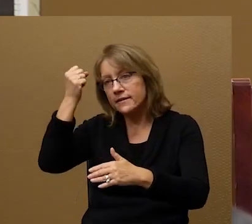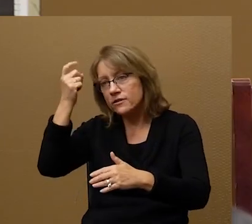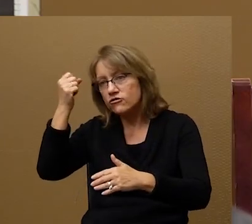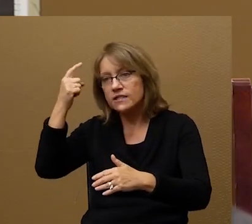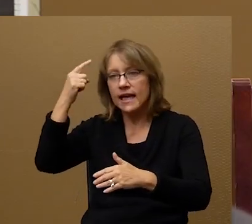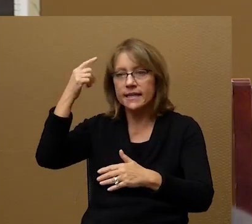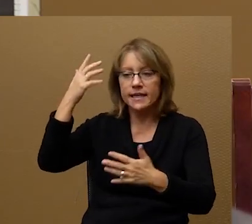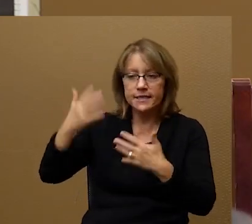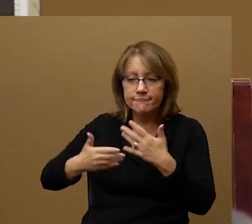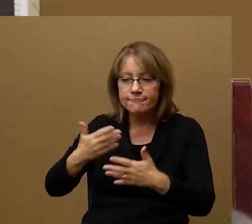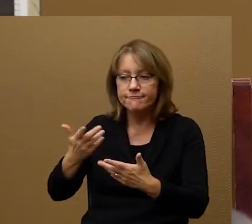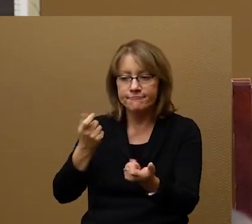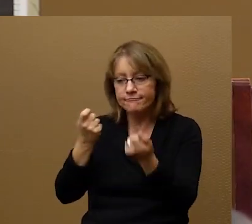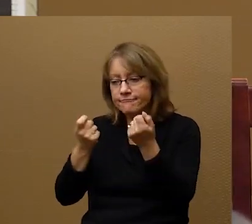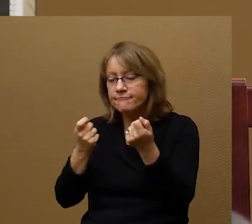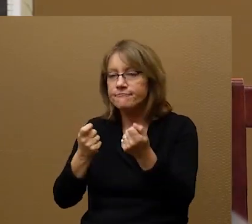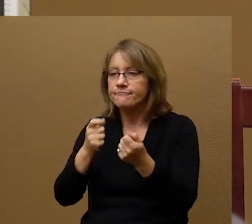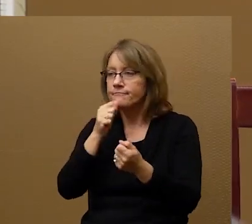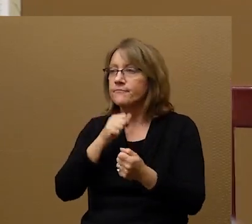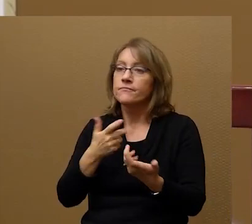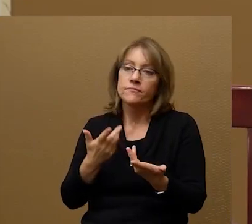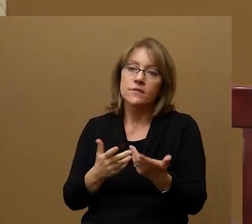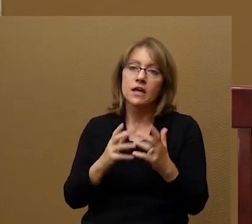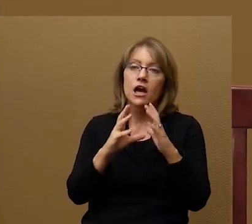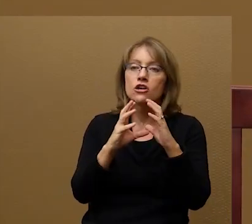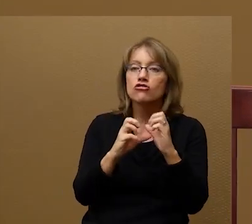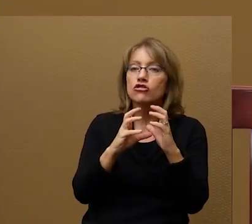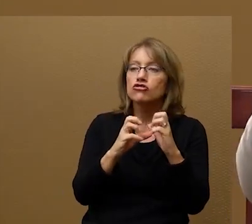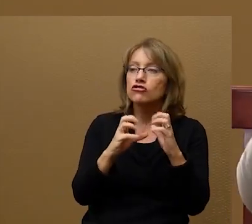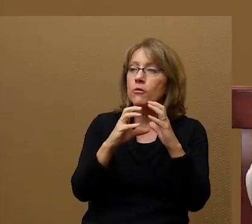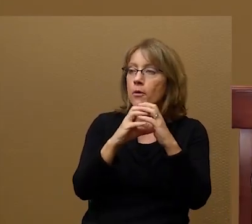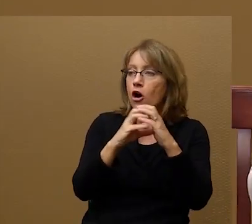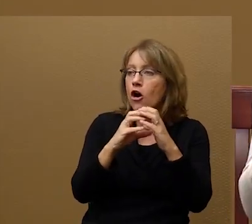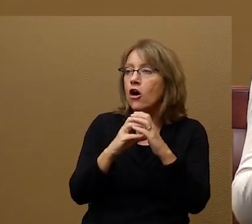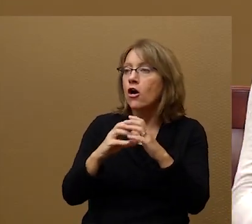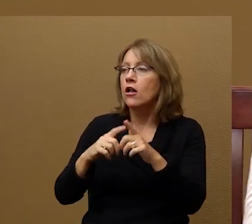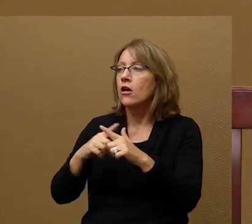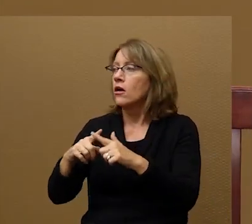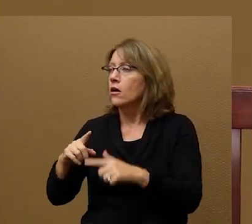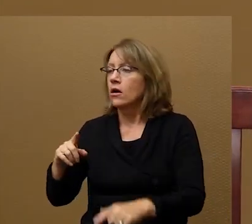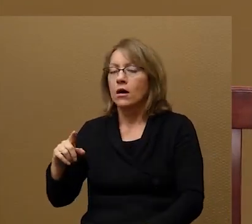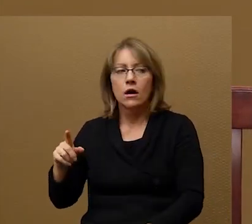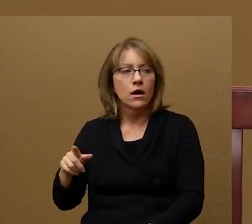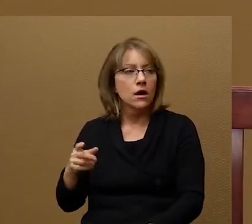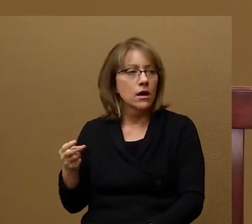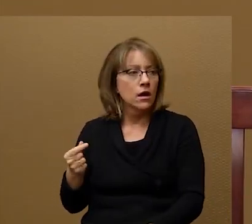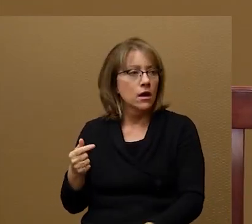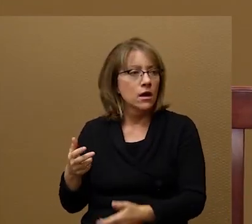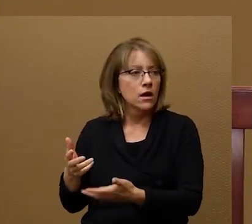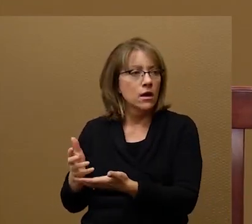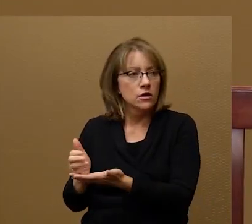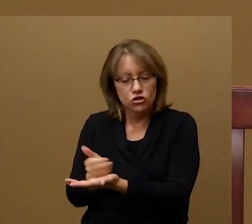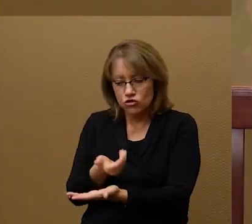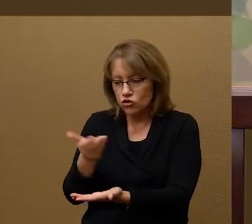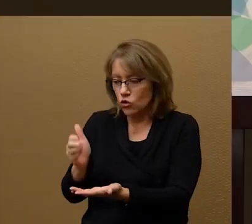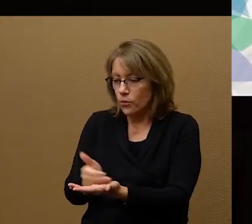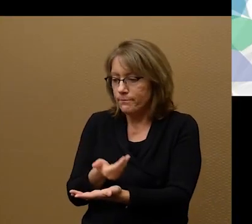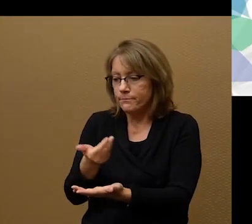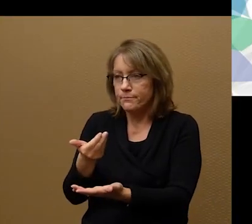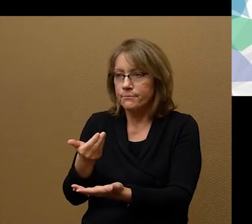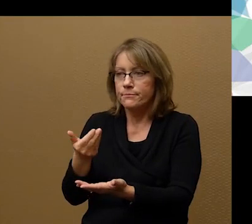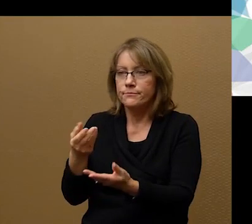So, you know, that if that's the cush ball, if that's a scoop chair, there's lots of different